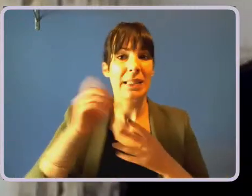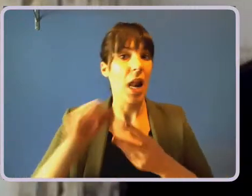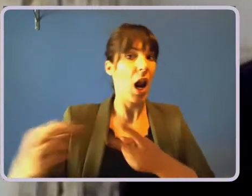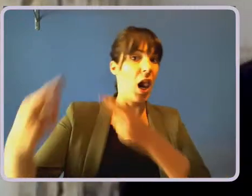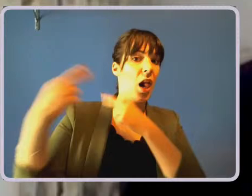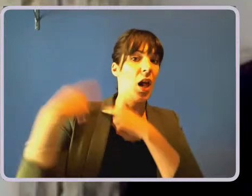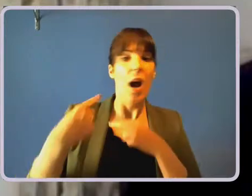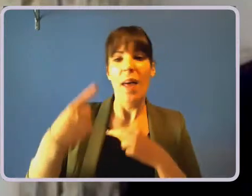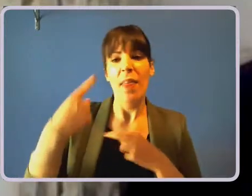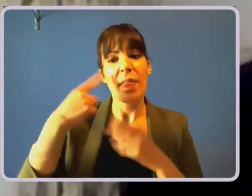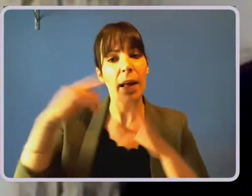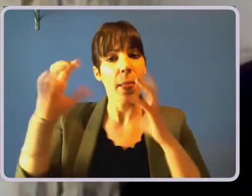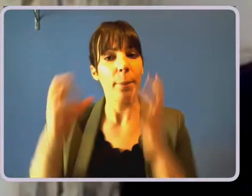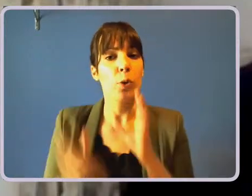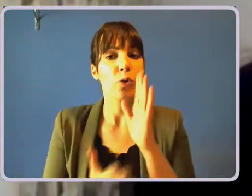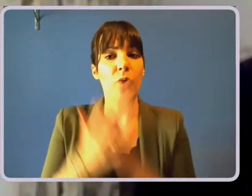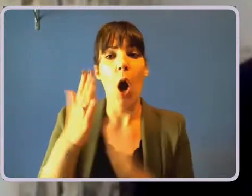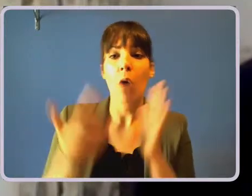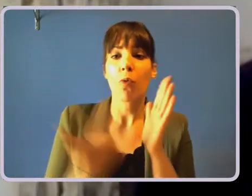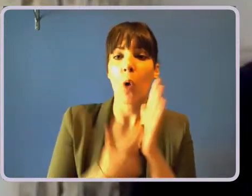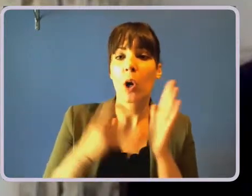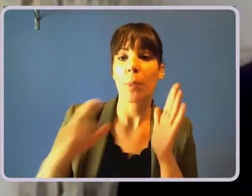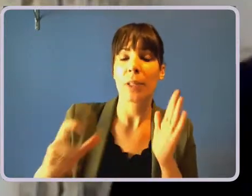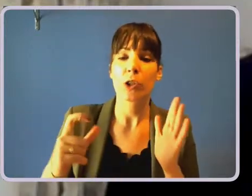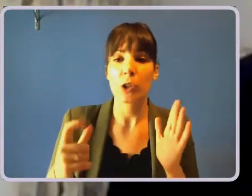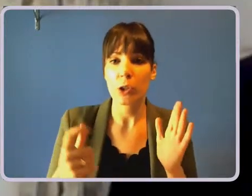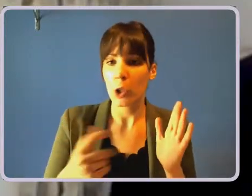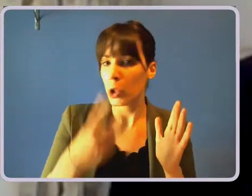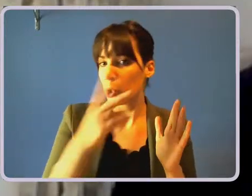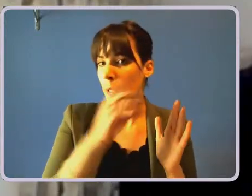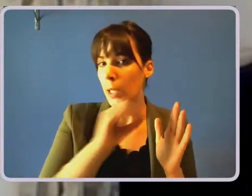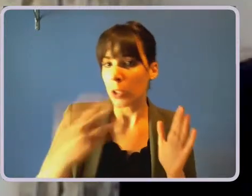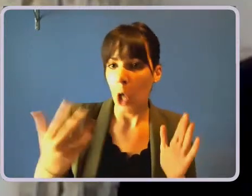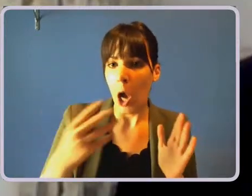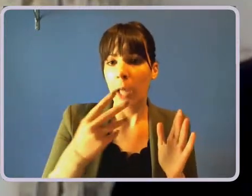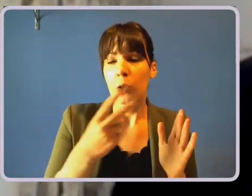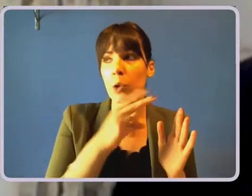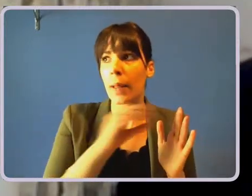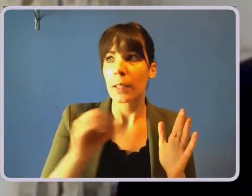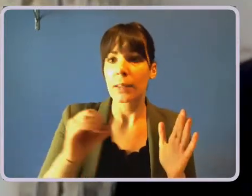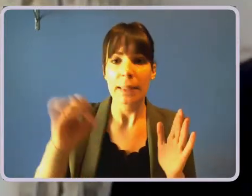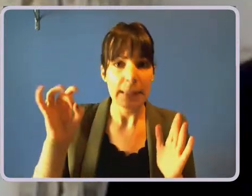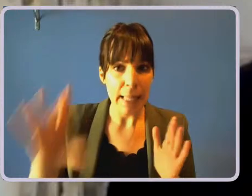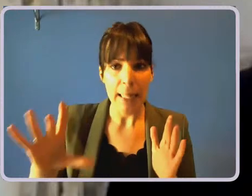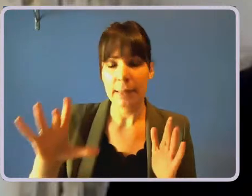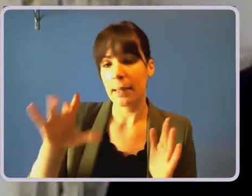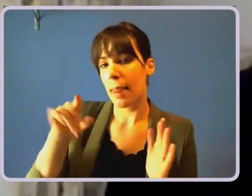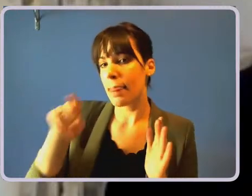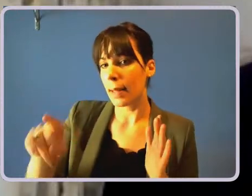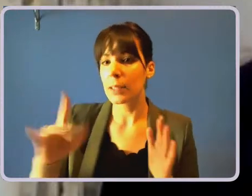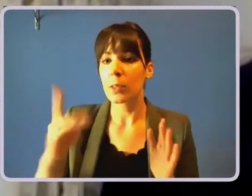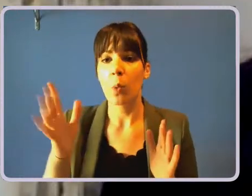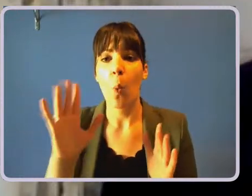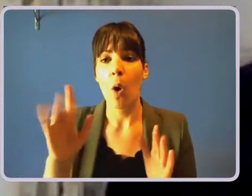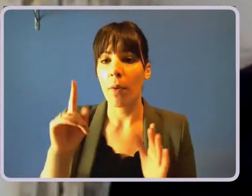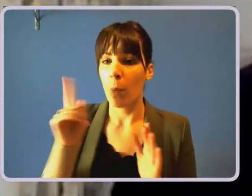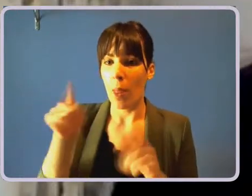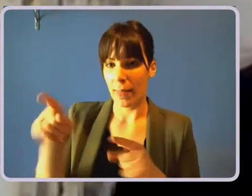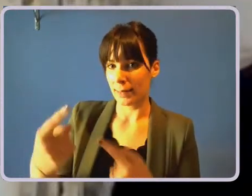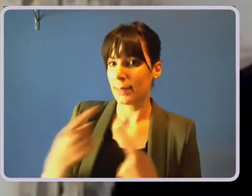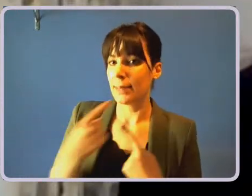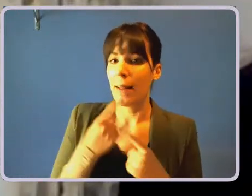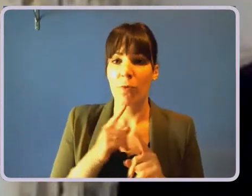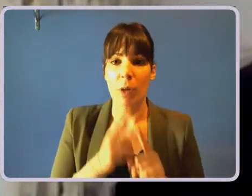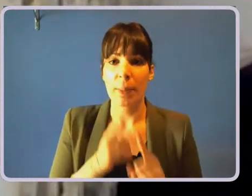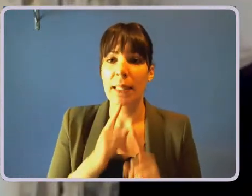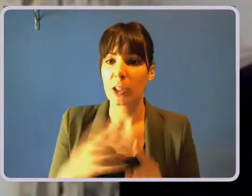in 2009-10. That's what, after the 2009 fires, that's what they had stated. And so in this case, I